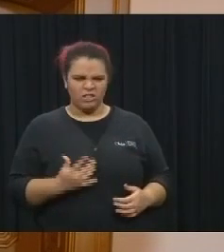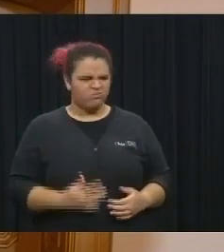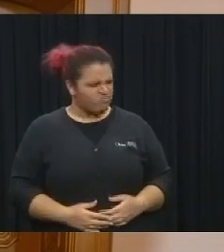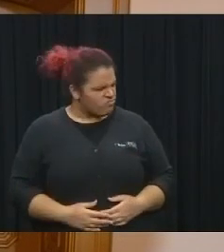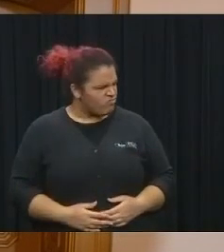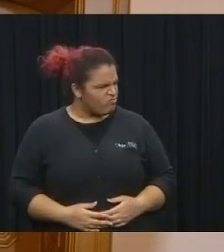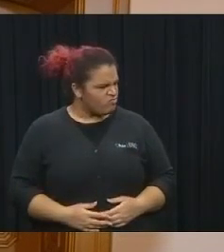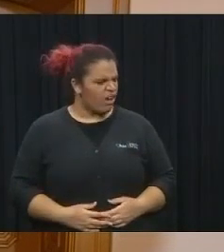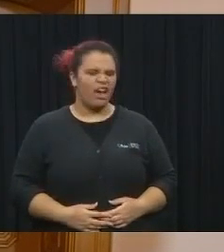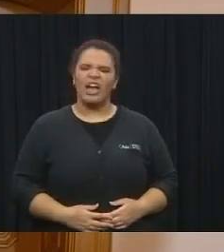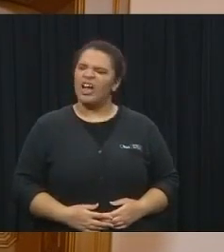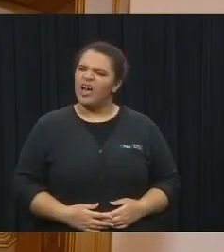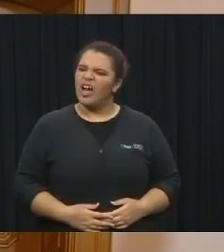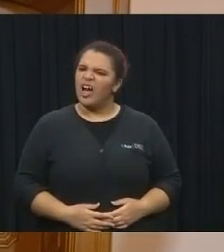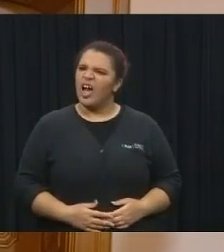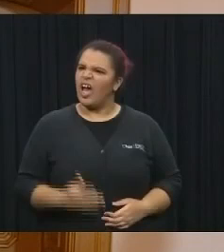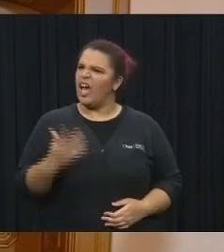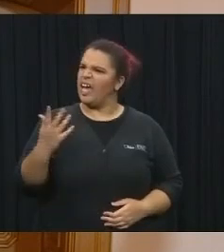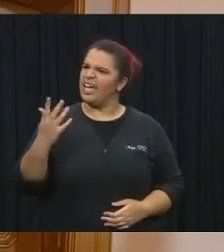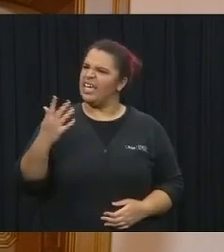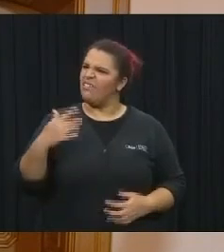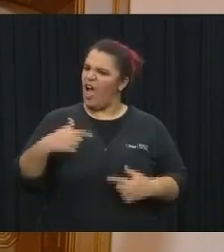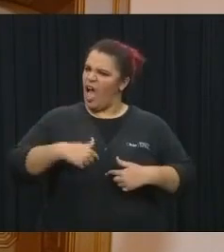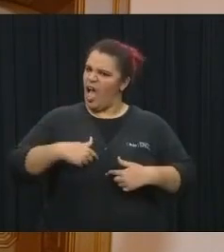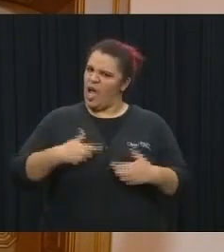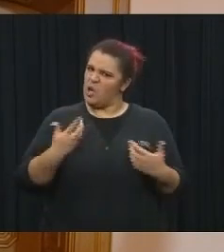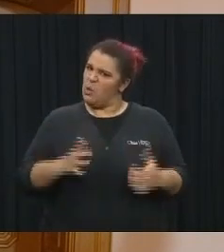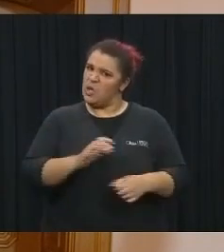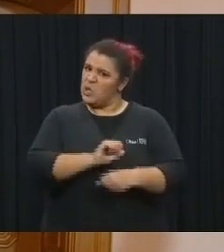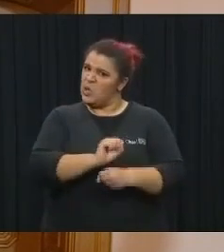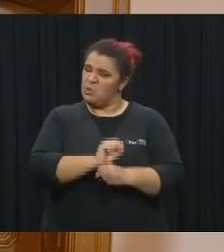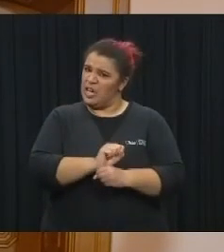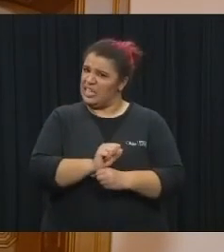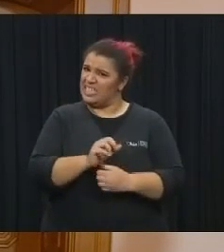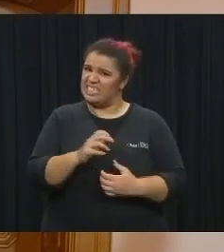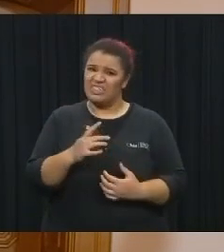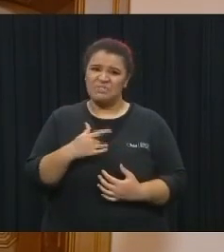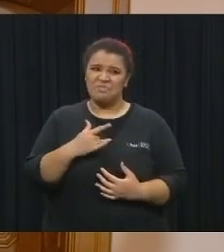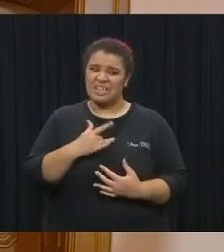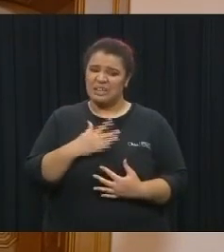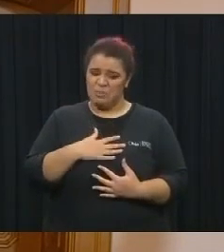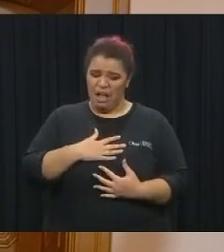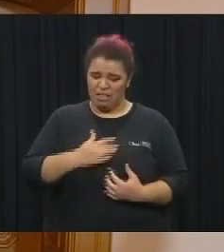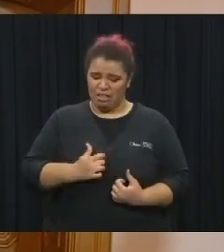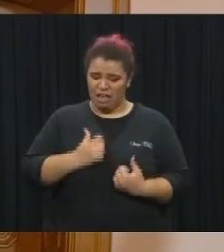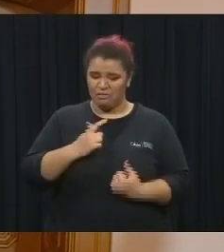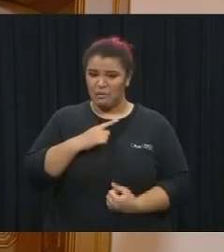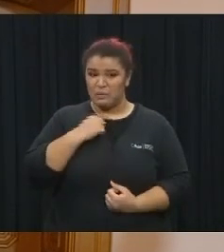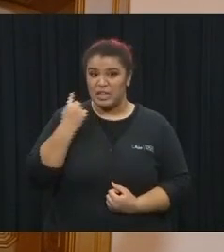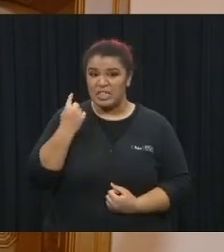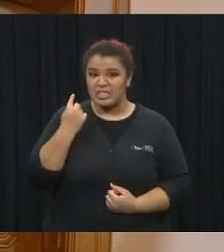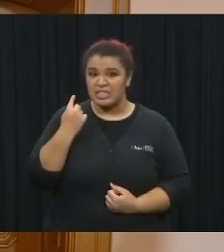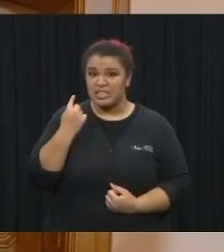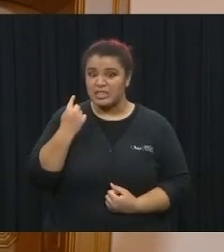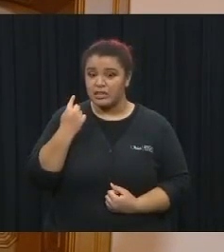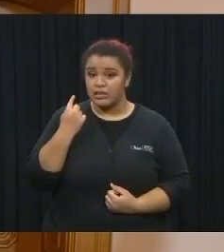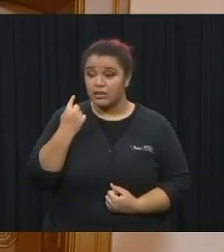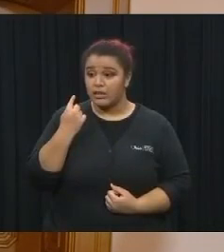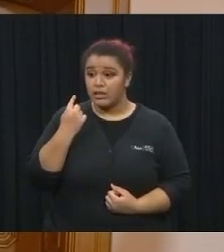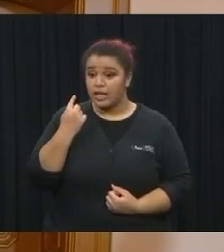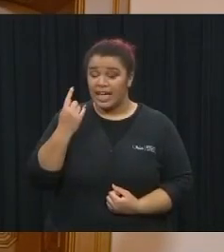there is a way that they don't want to go to work because of their safety? are there consequences if they are